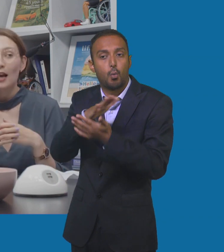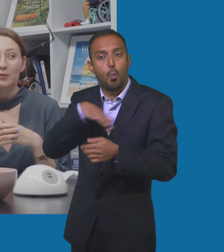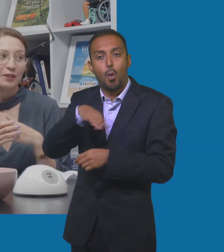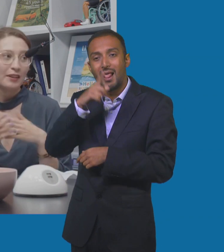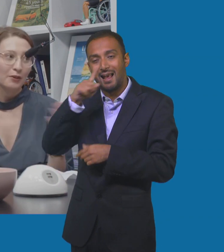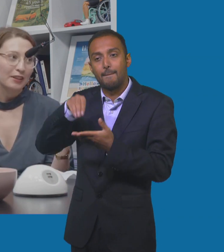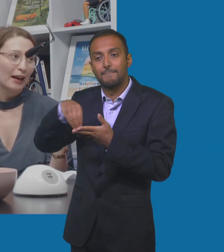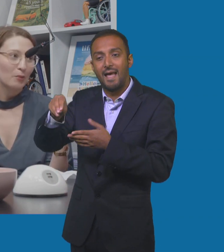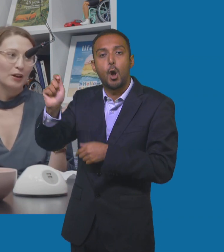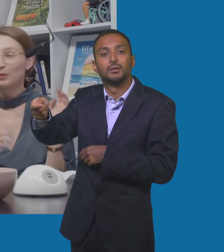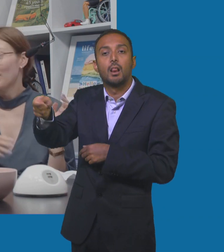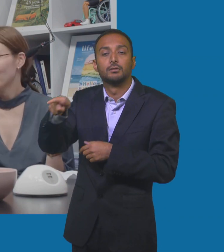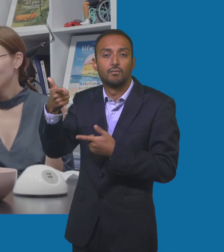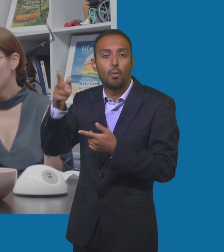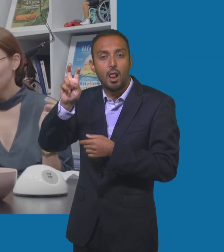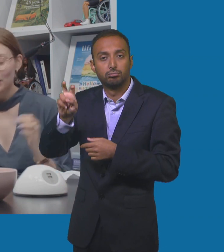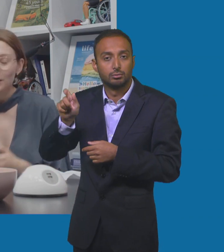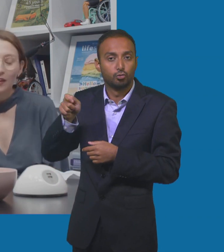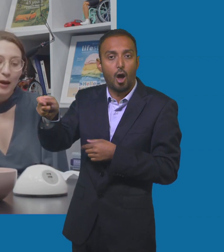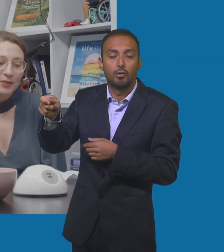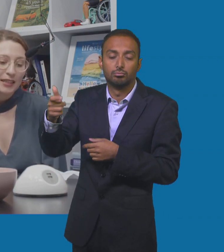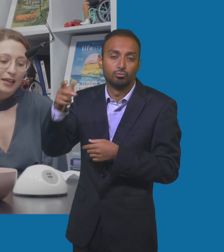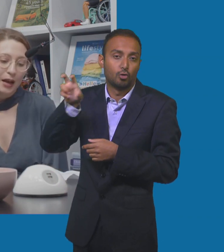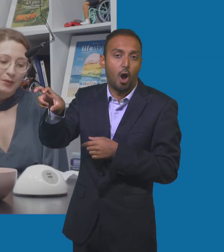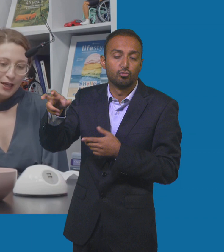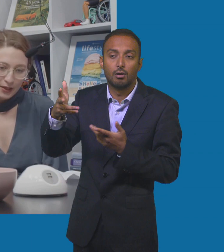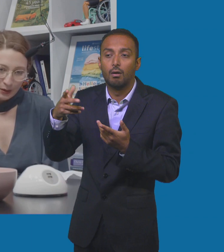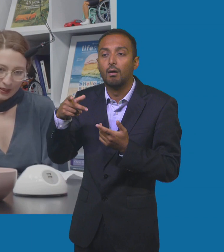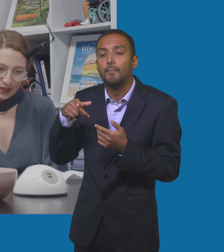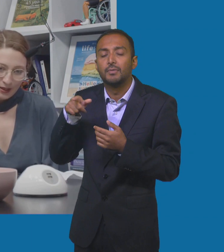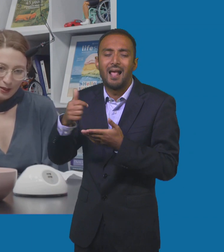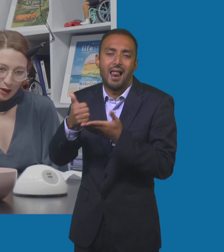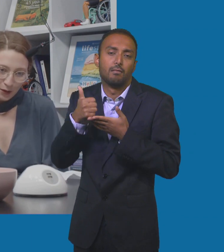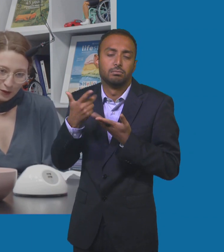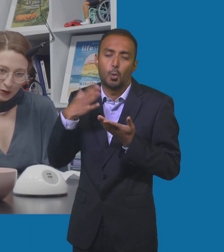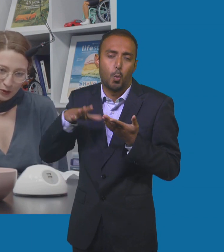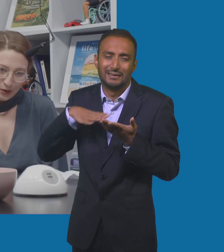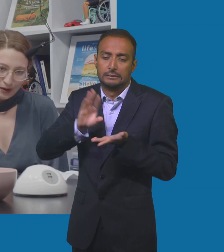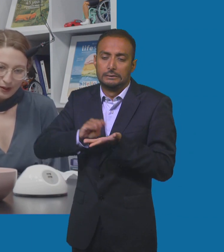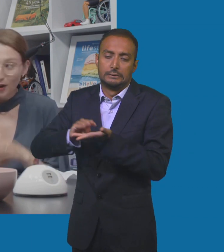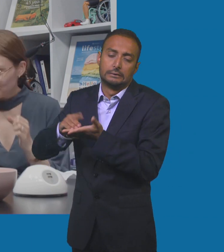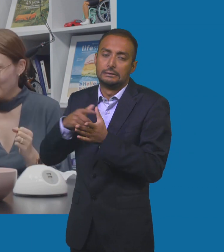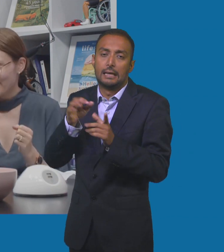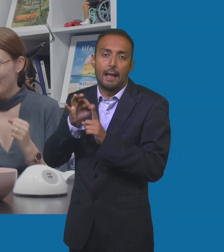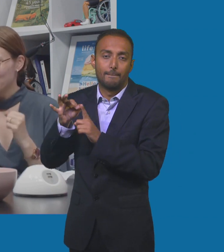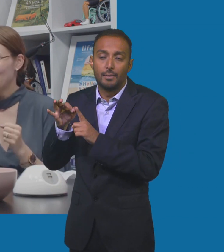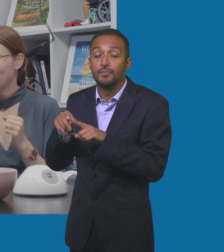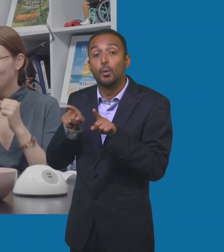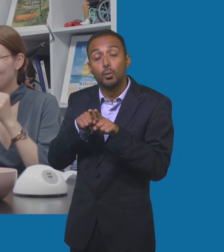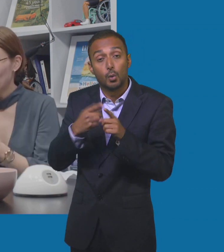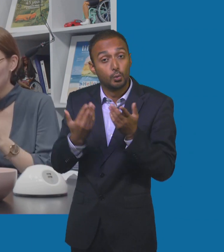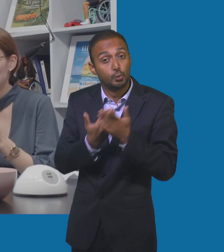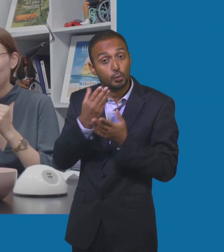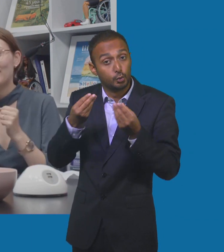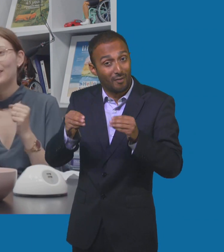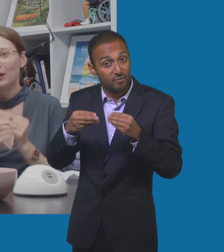point. So I think that'll really help without people having to download loads of apps. The other thing we're seeing is a lot of new software